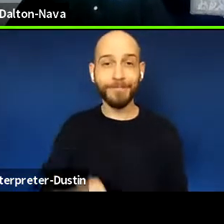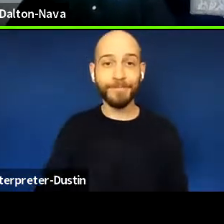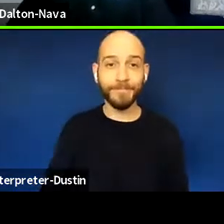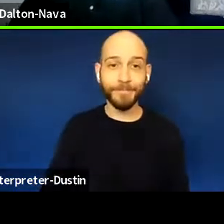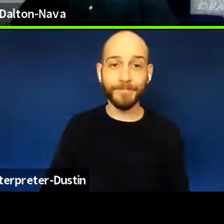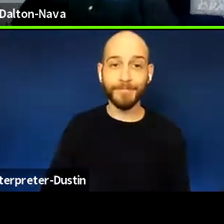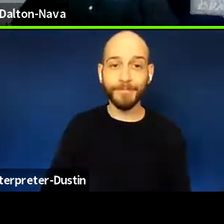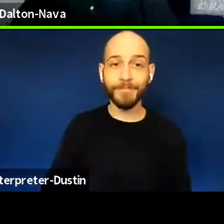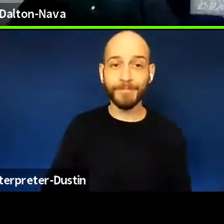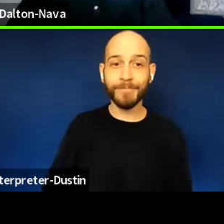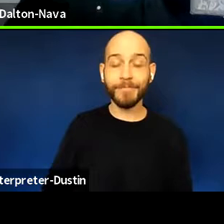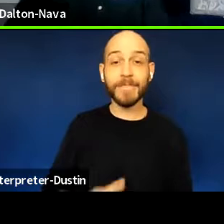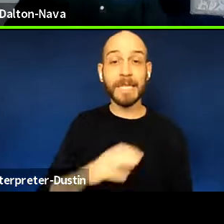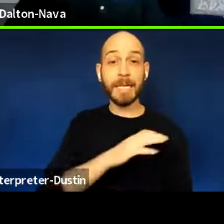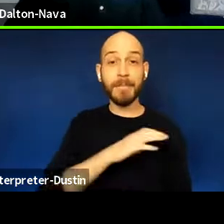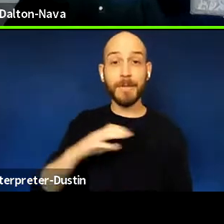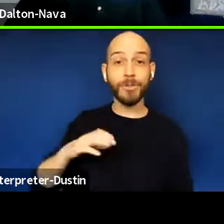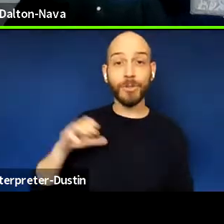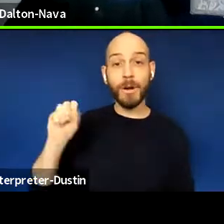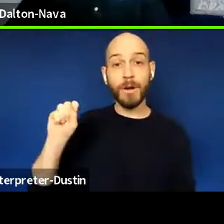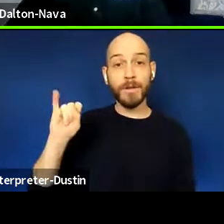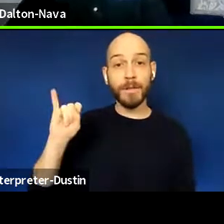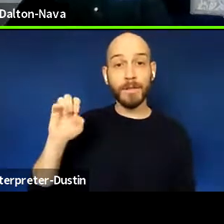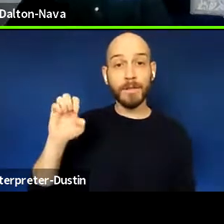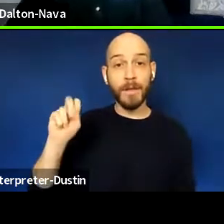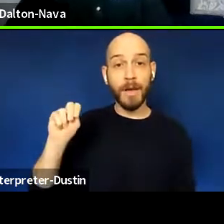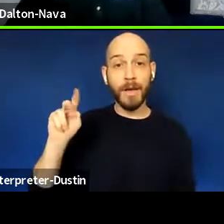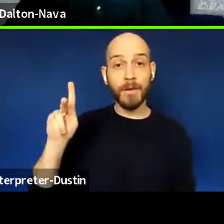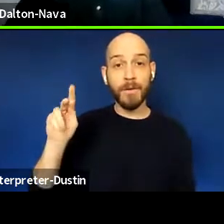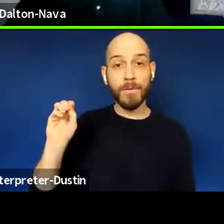Here. Commissioner Cinco,